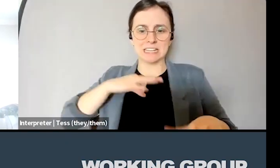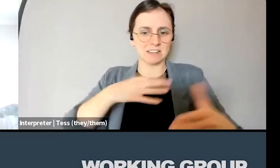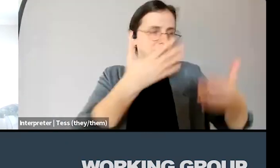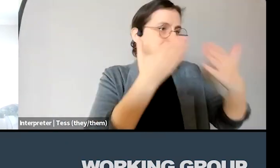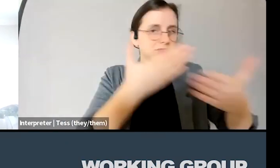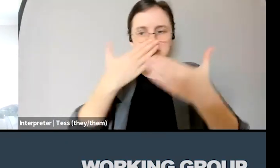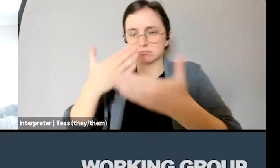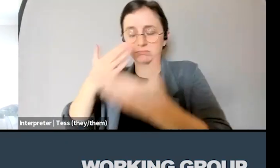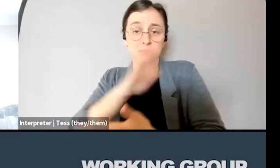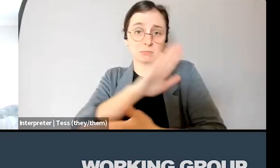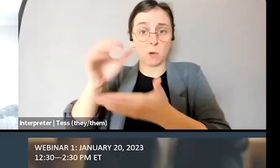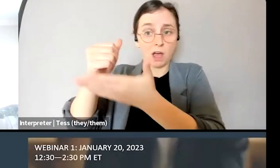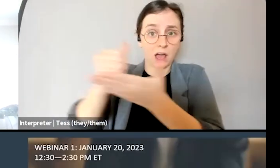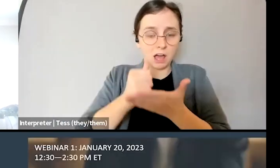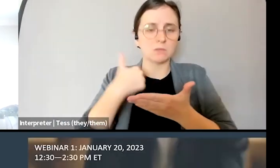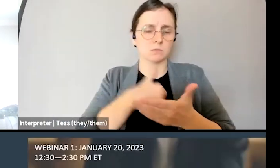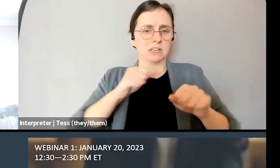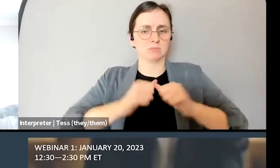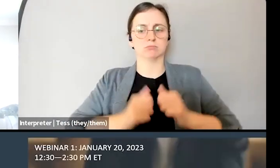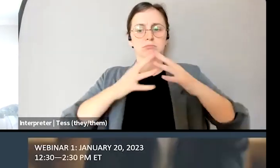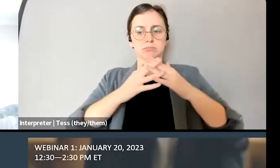Wilkes. During today's